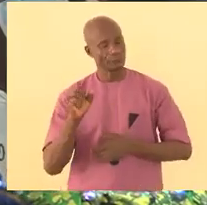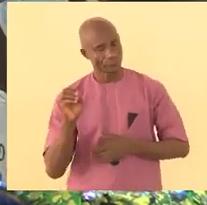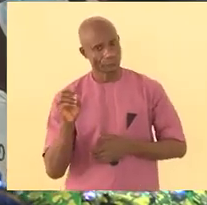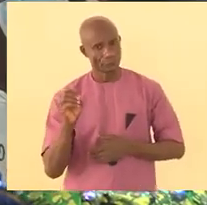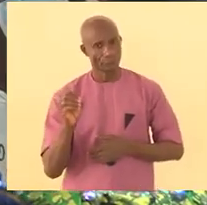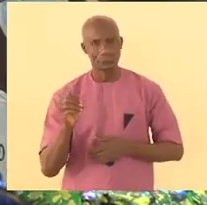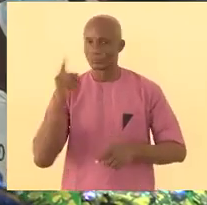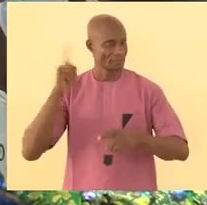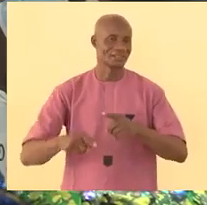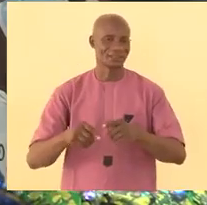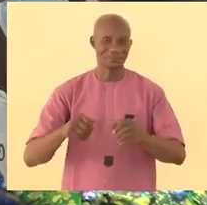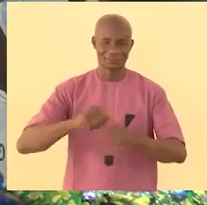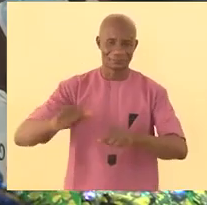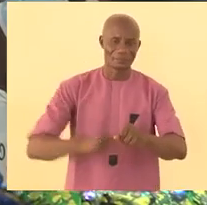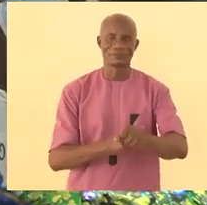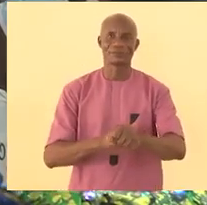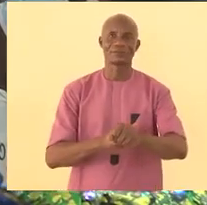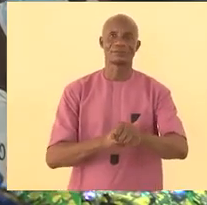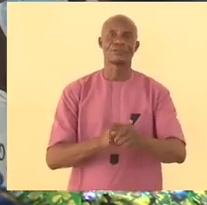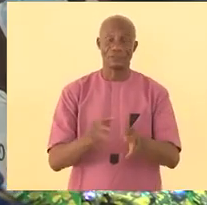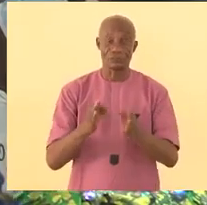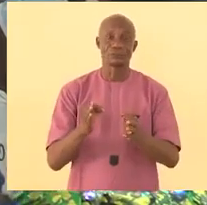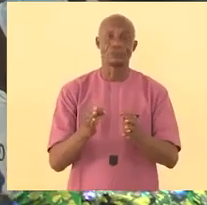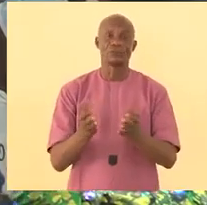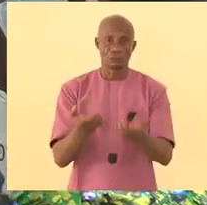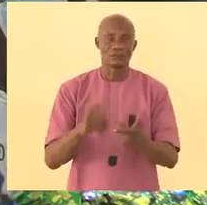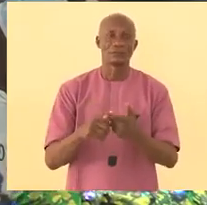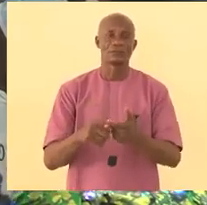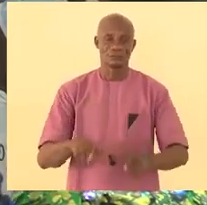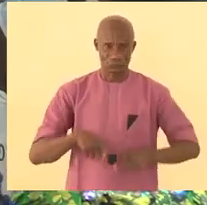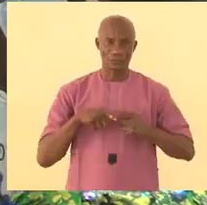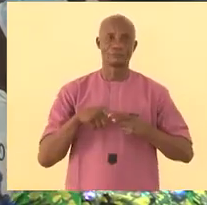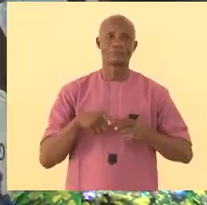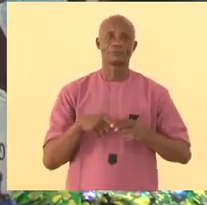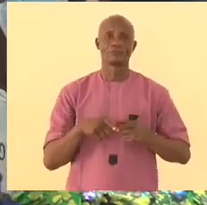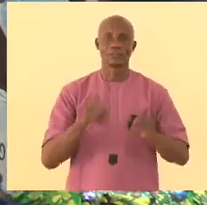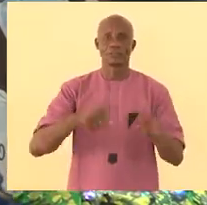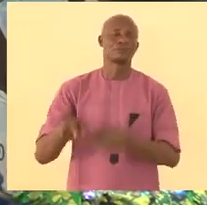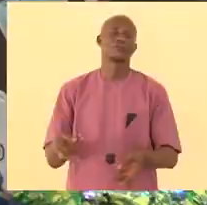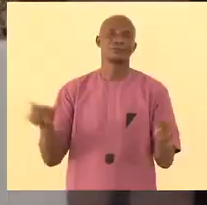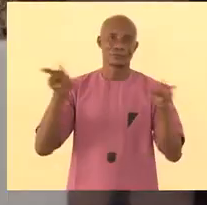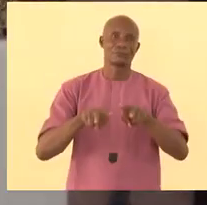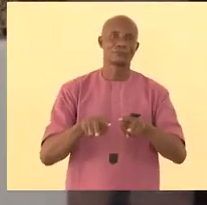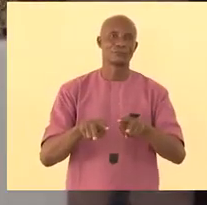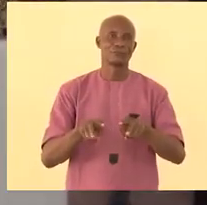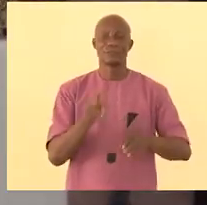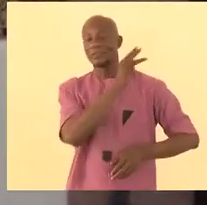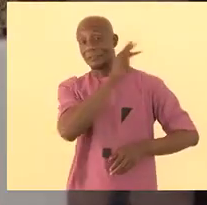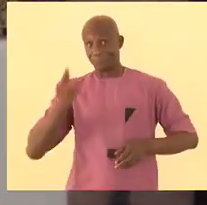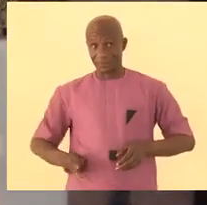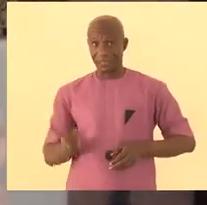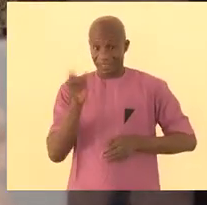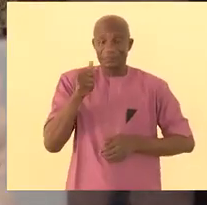And so, we cannot avoid that suffering if we want to uphold the tenets of Christianity or the values of the kingdom. And the Messiah himself promised